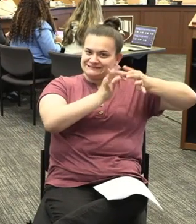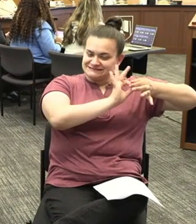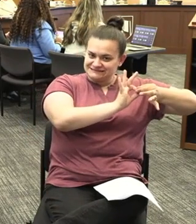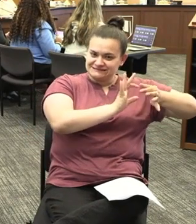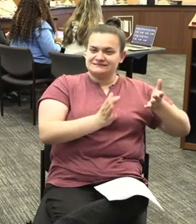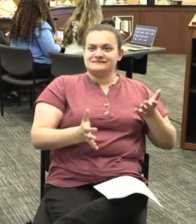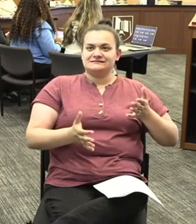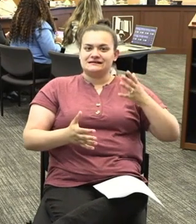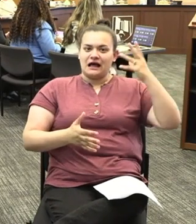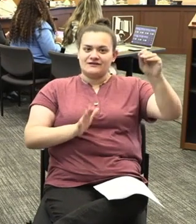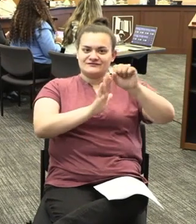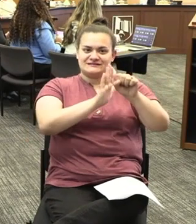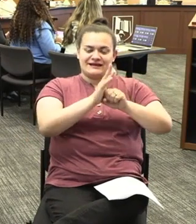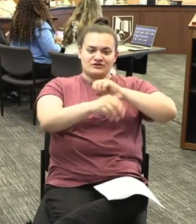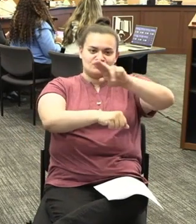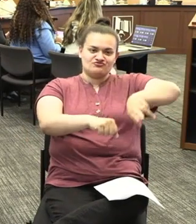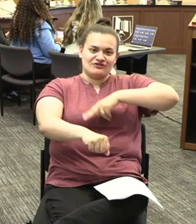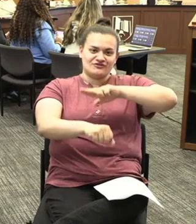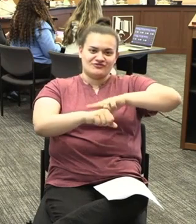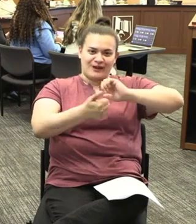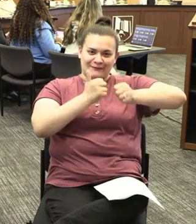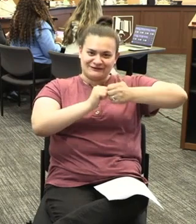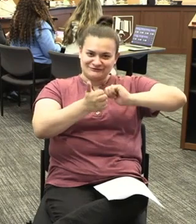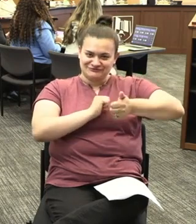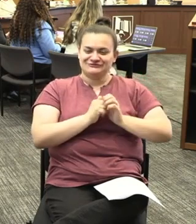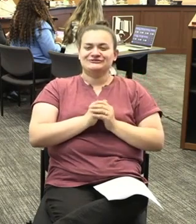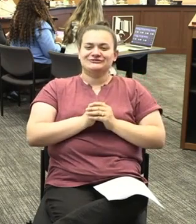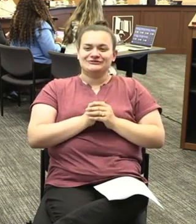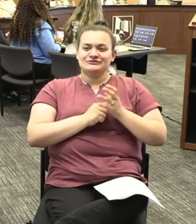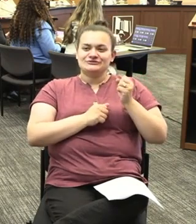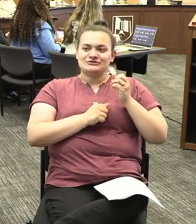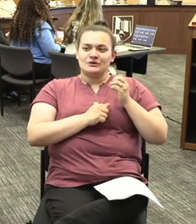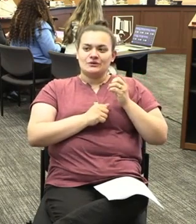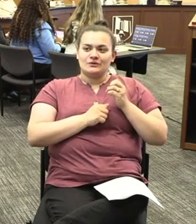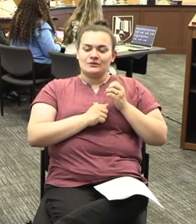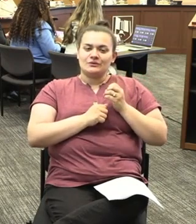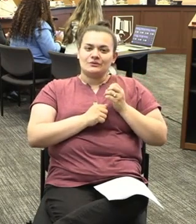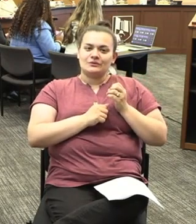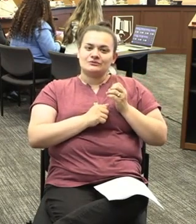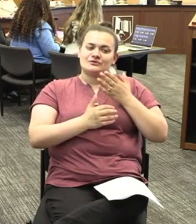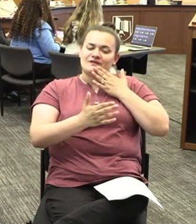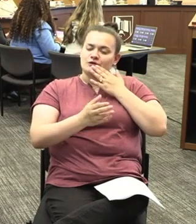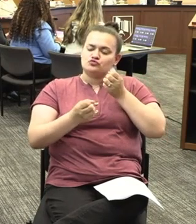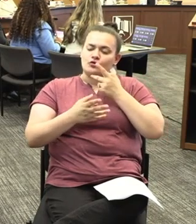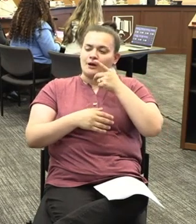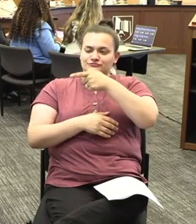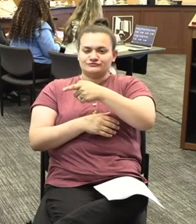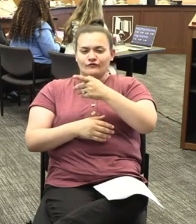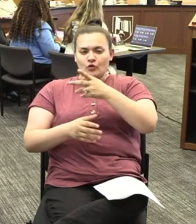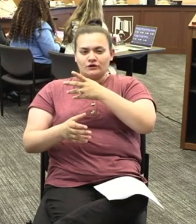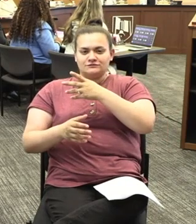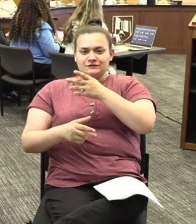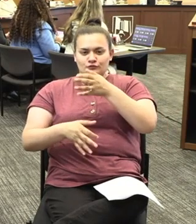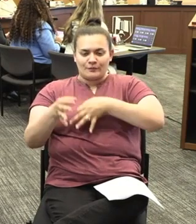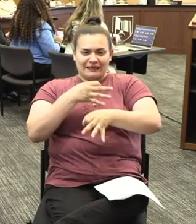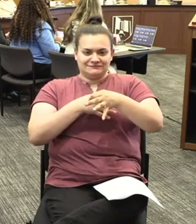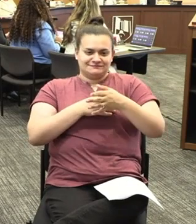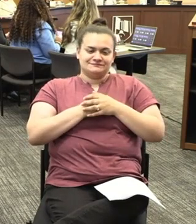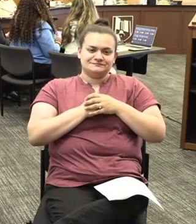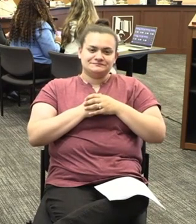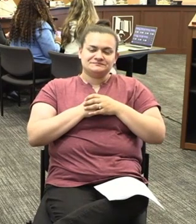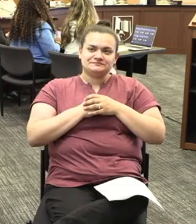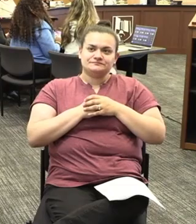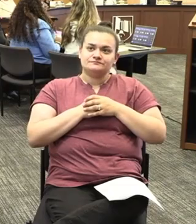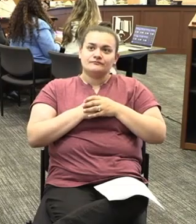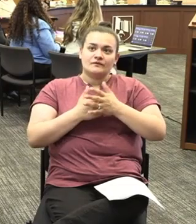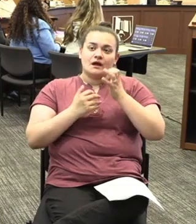out of state, the national competition. So, to Monique and Stella, thank you so much for stepping in here.